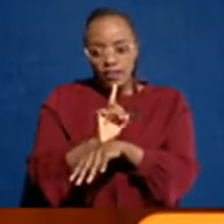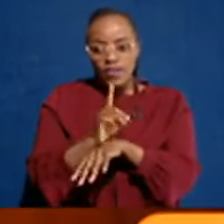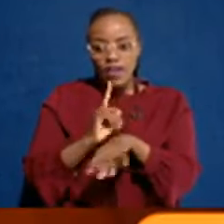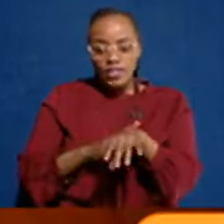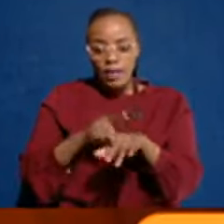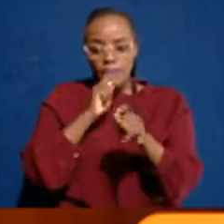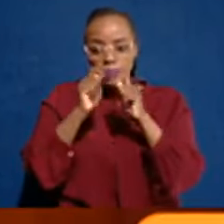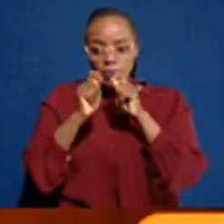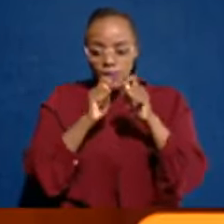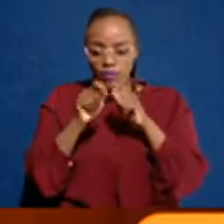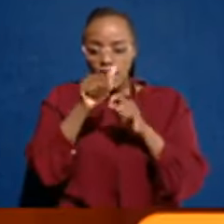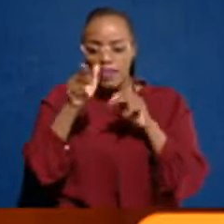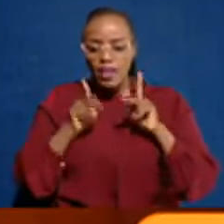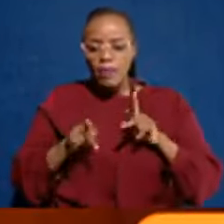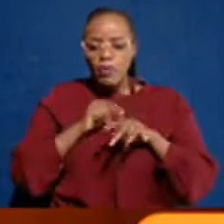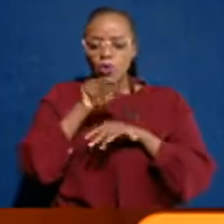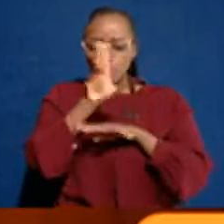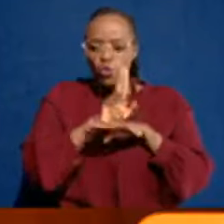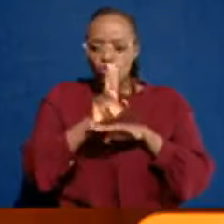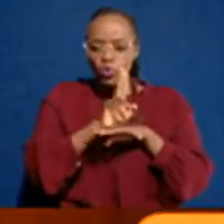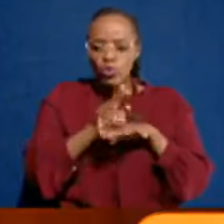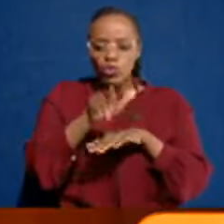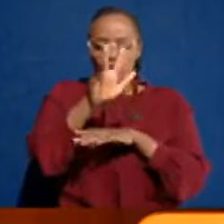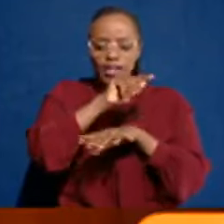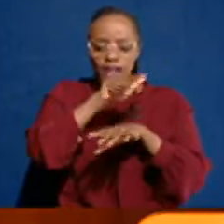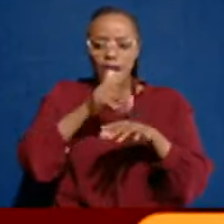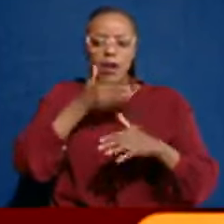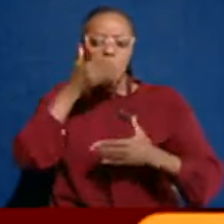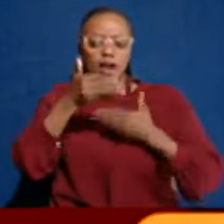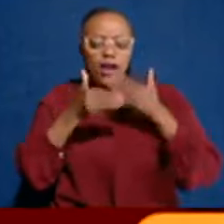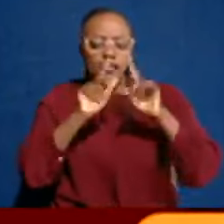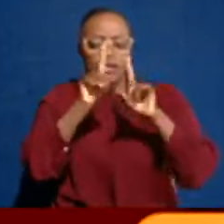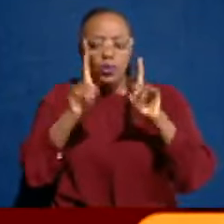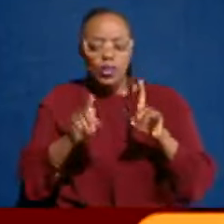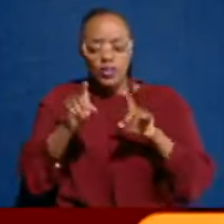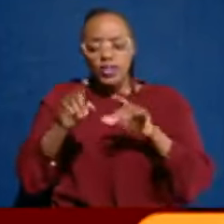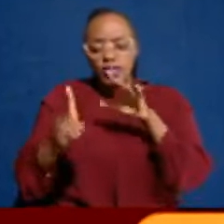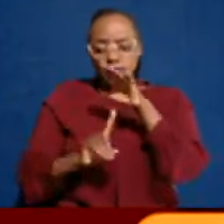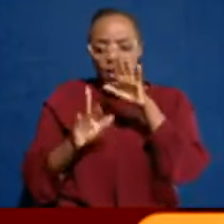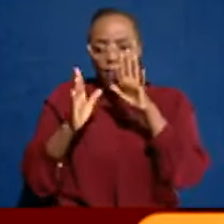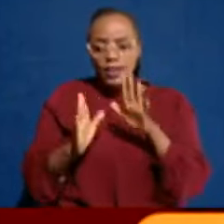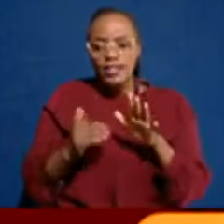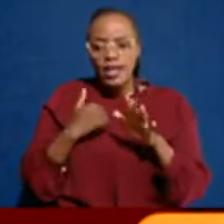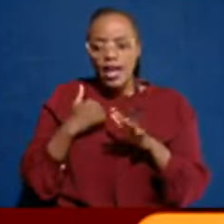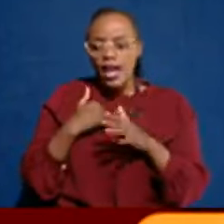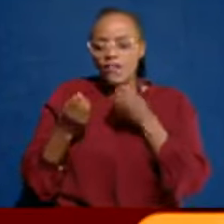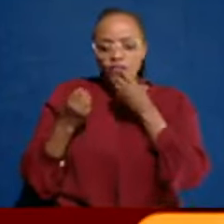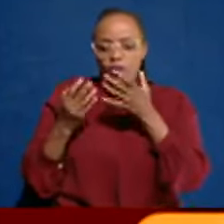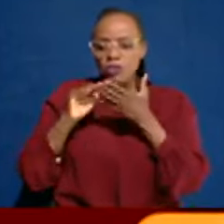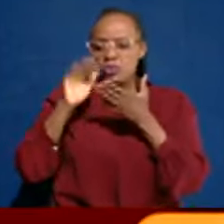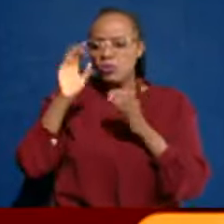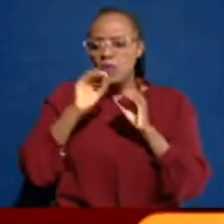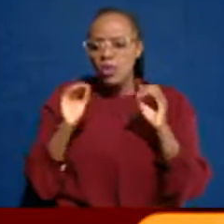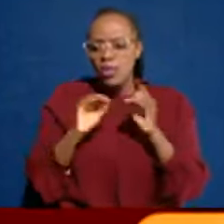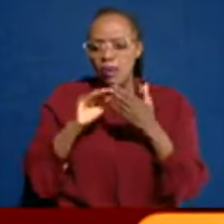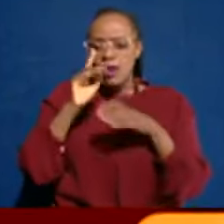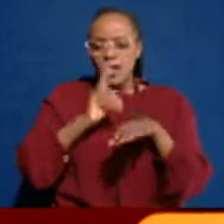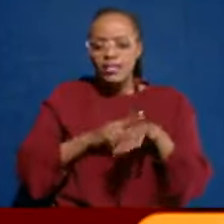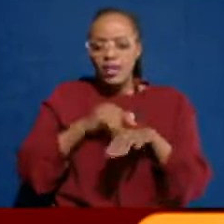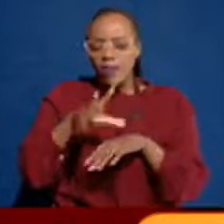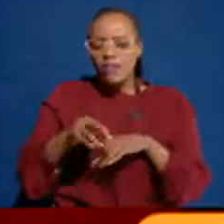wake. Kando na wengine waliochukua takriban saa 3 kujibu maswali, waziri huyo mteule alikuwa mchache wa maneno, mara kadhaa